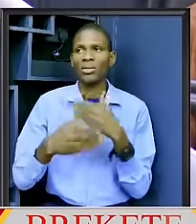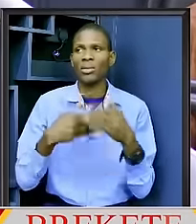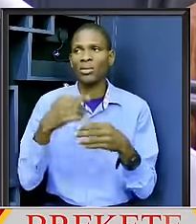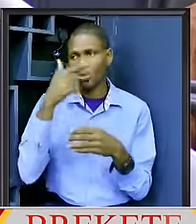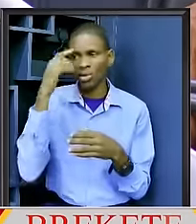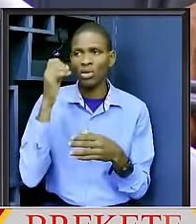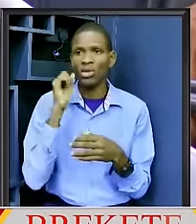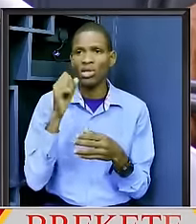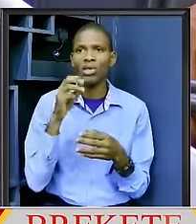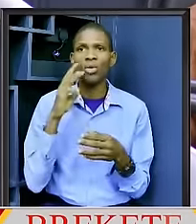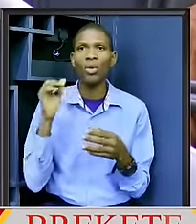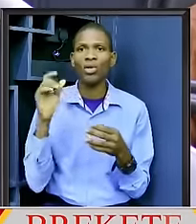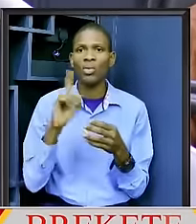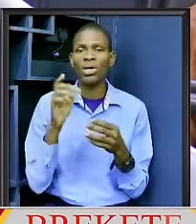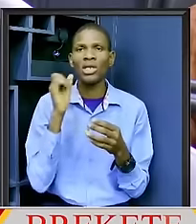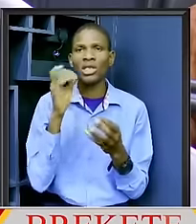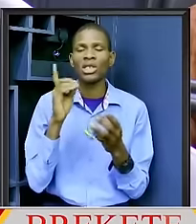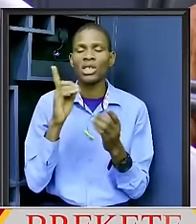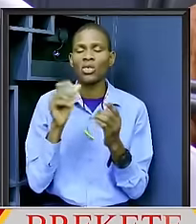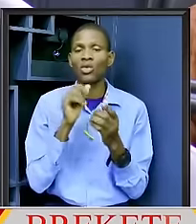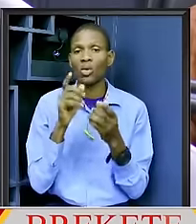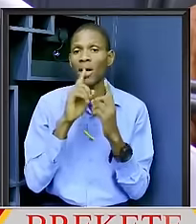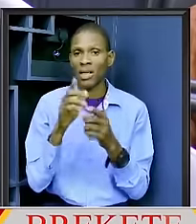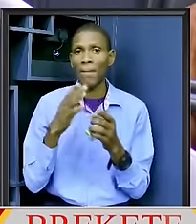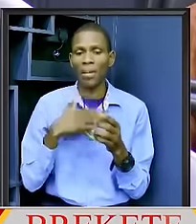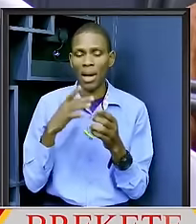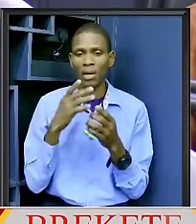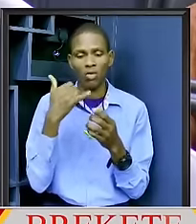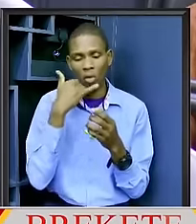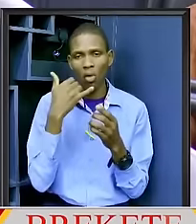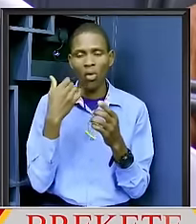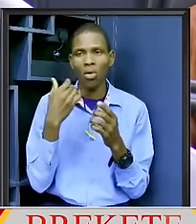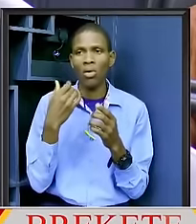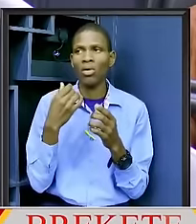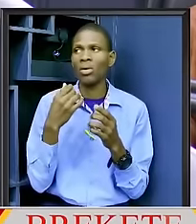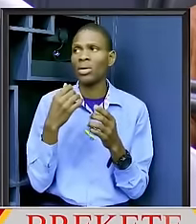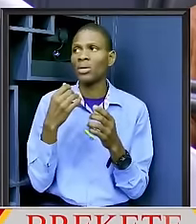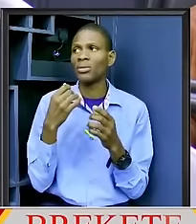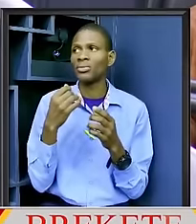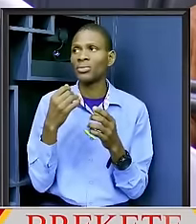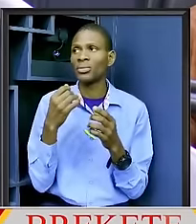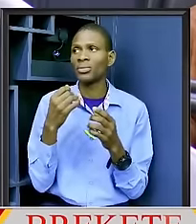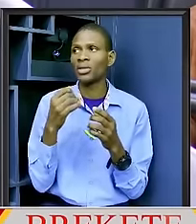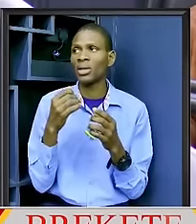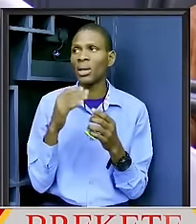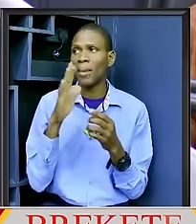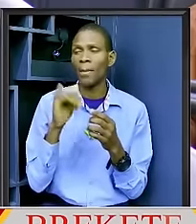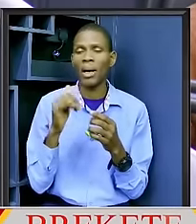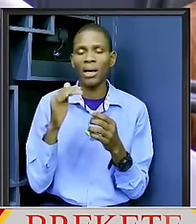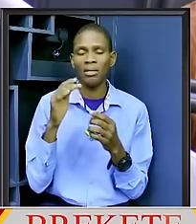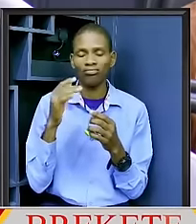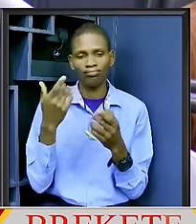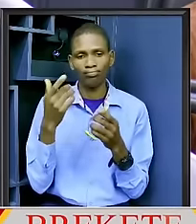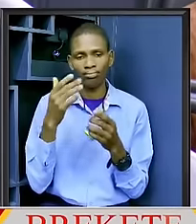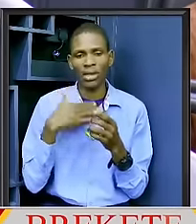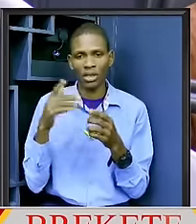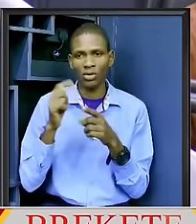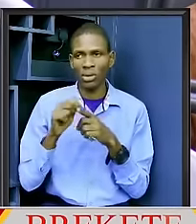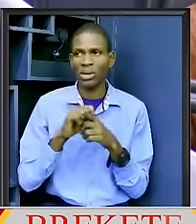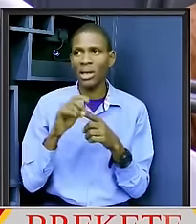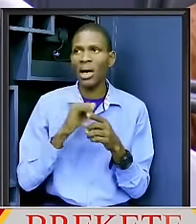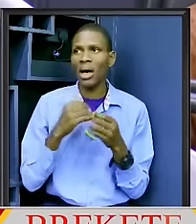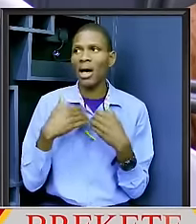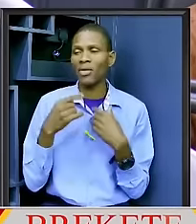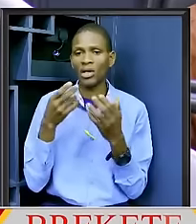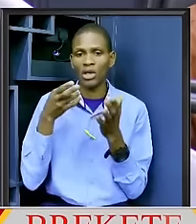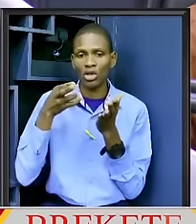she was where she didn't want to pick my call or respond to my call, and by virtue of my training too, I